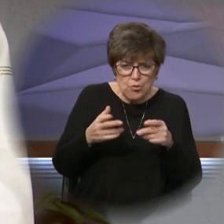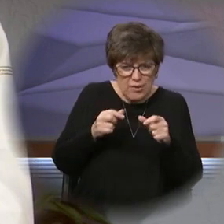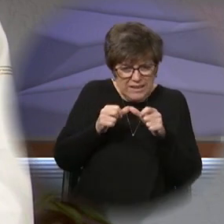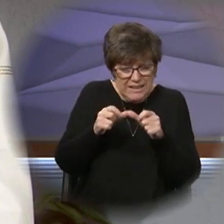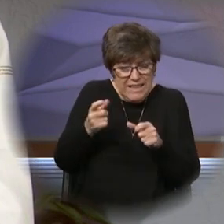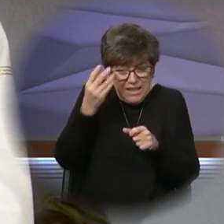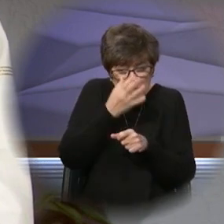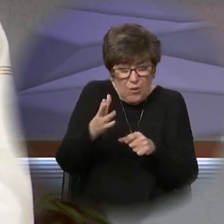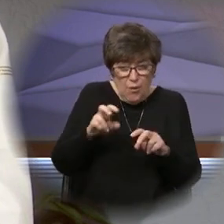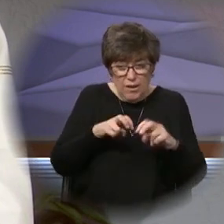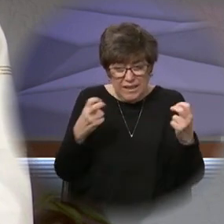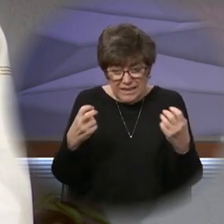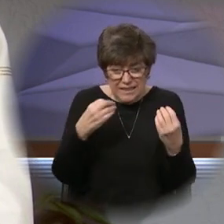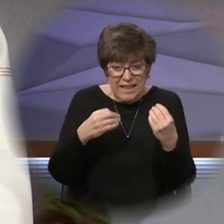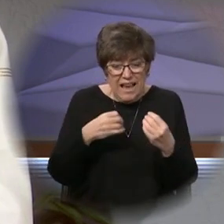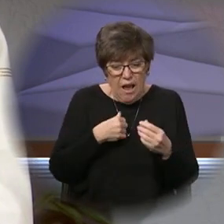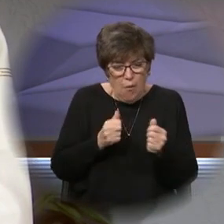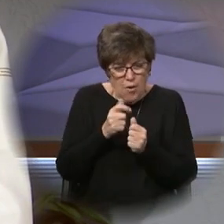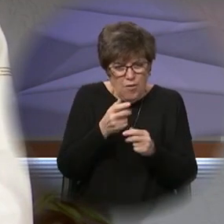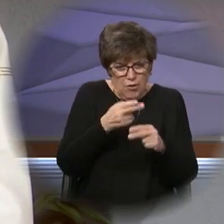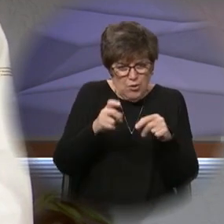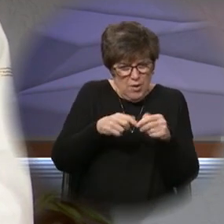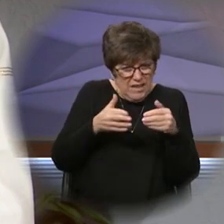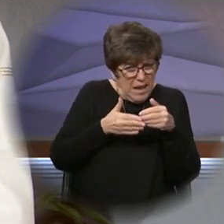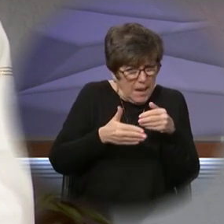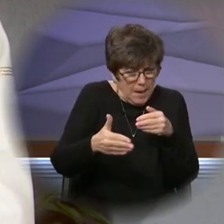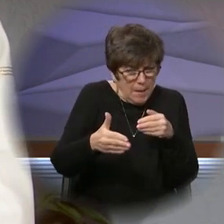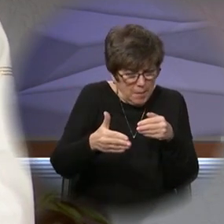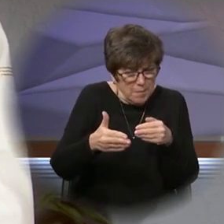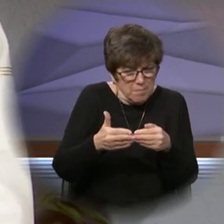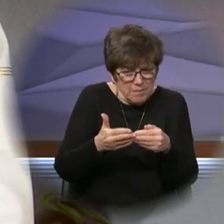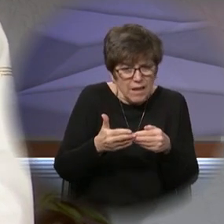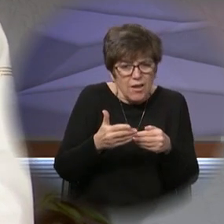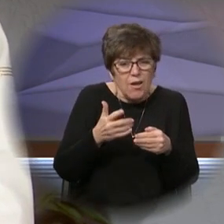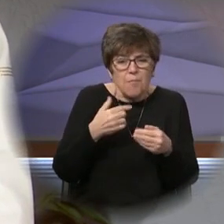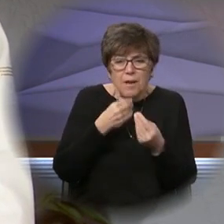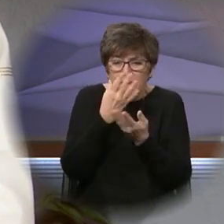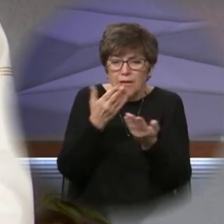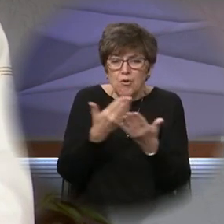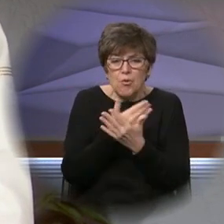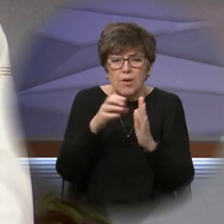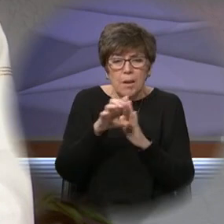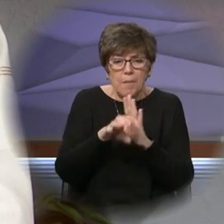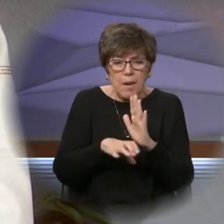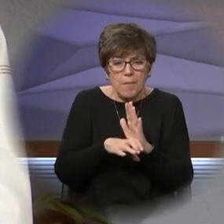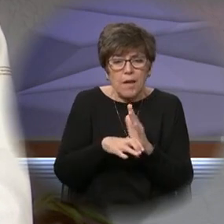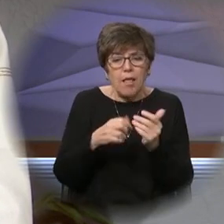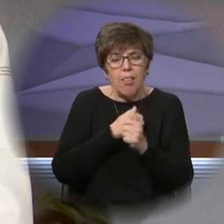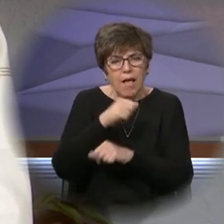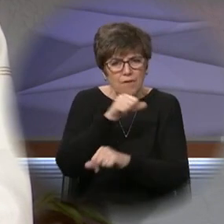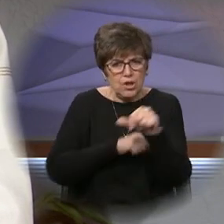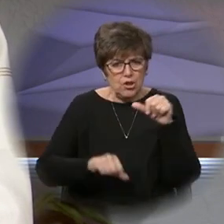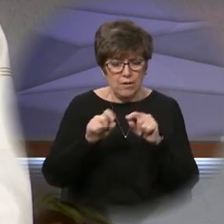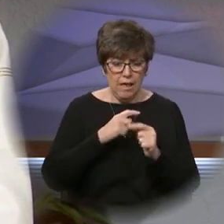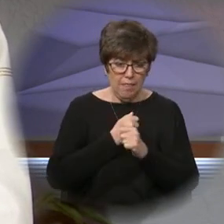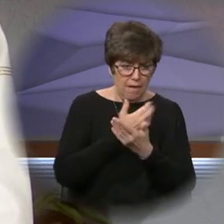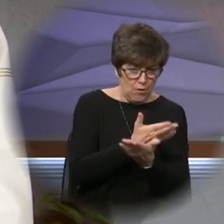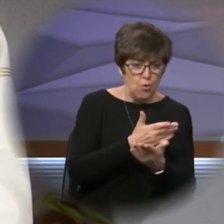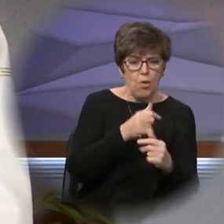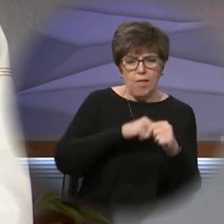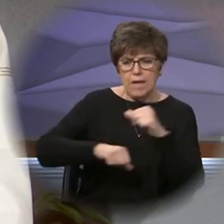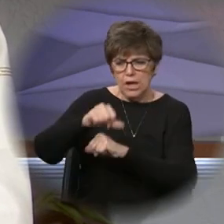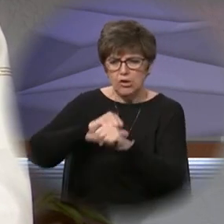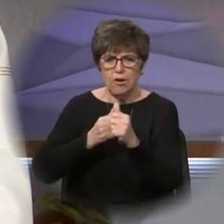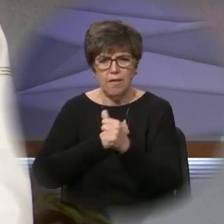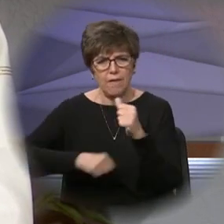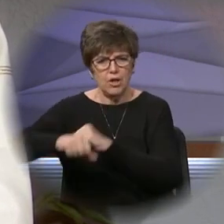longer. I give you a new commandment. Love one another. As I have loved you, so you also should love